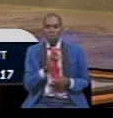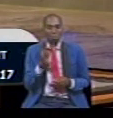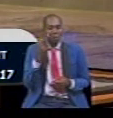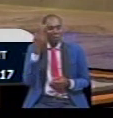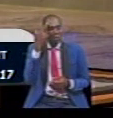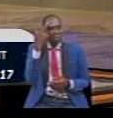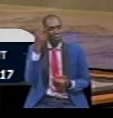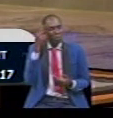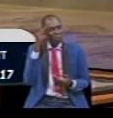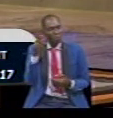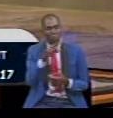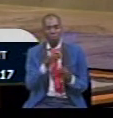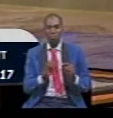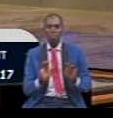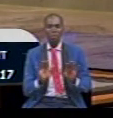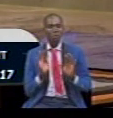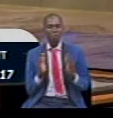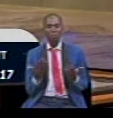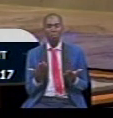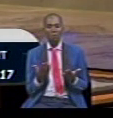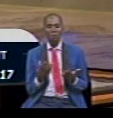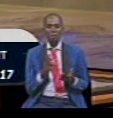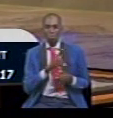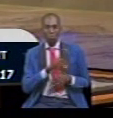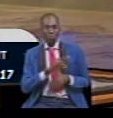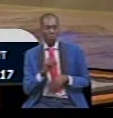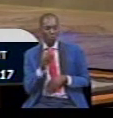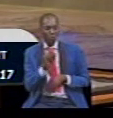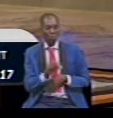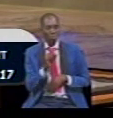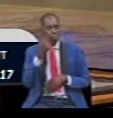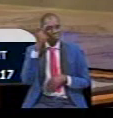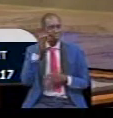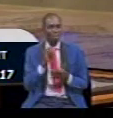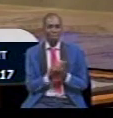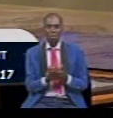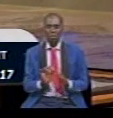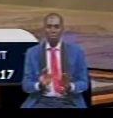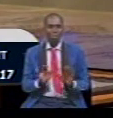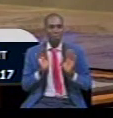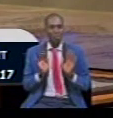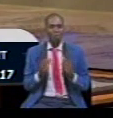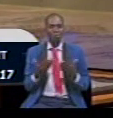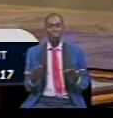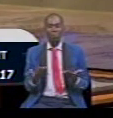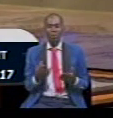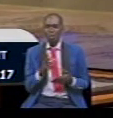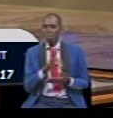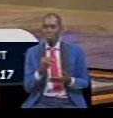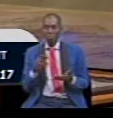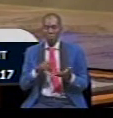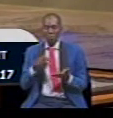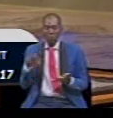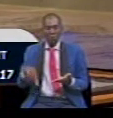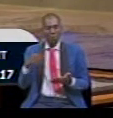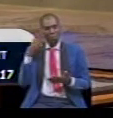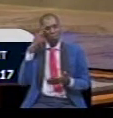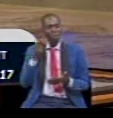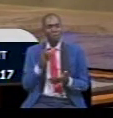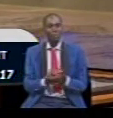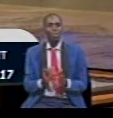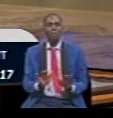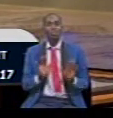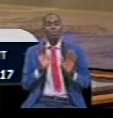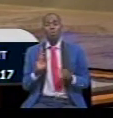for the fear. No root for the fear, and no consequence even of the fear. Where